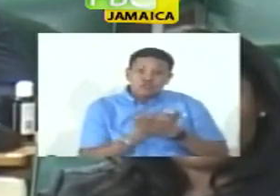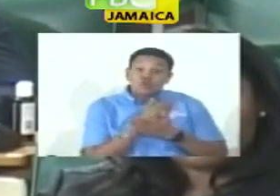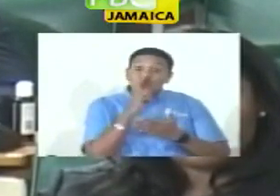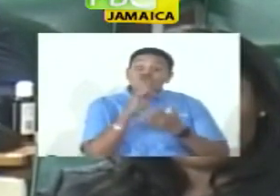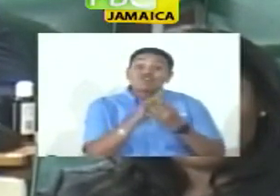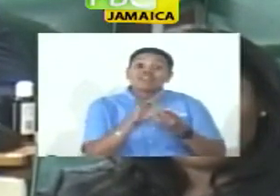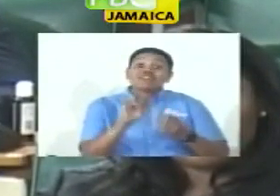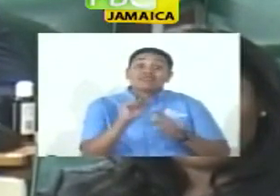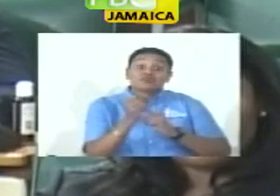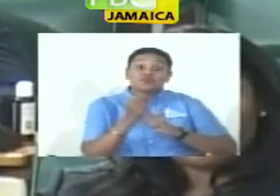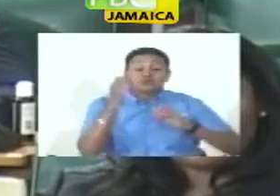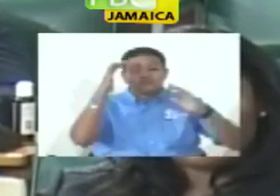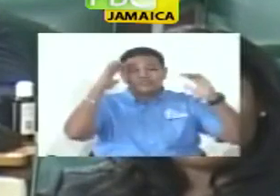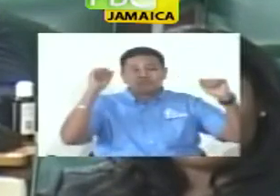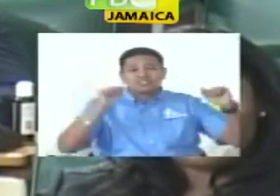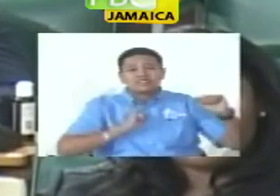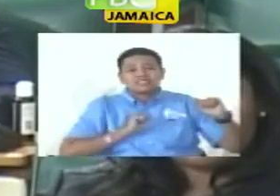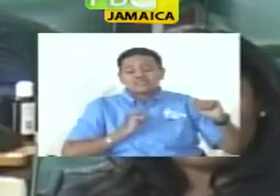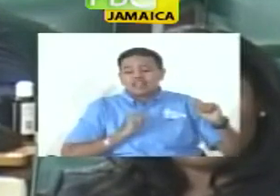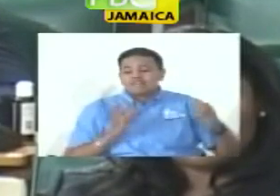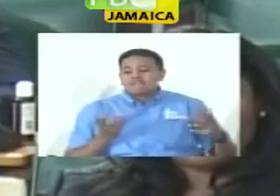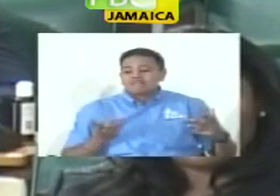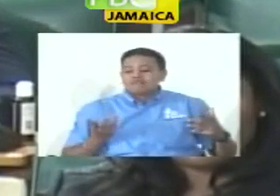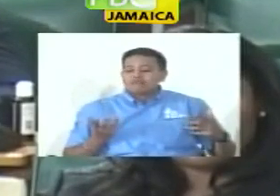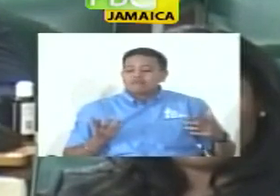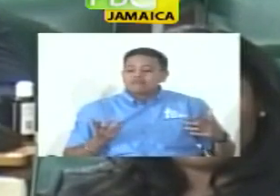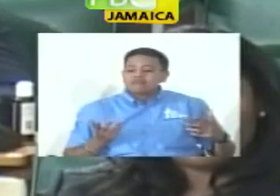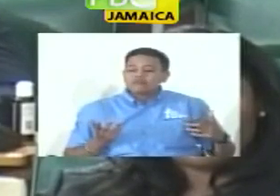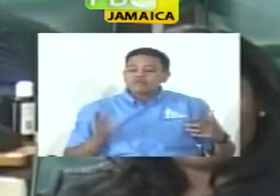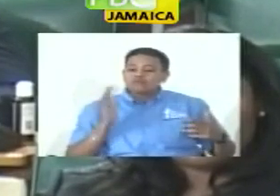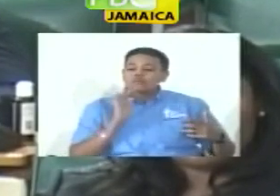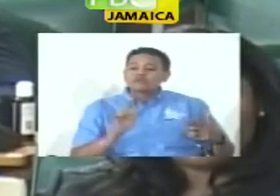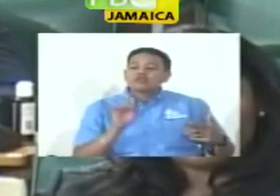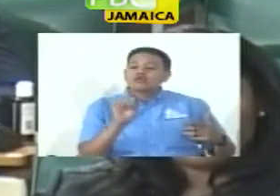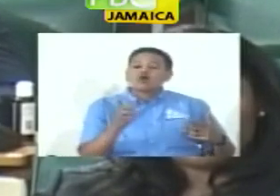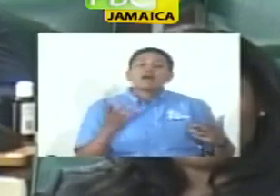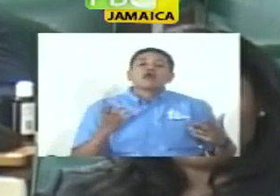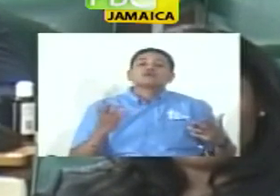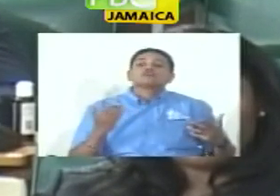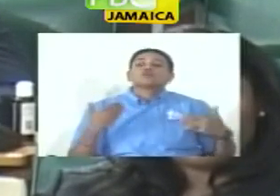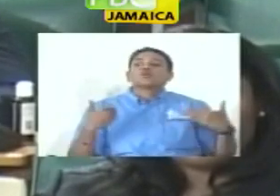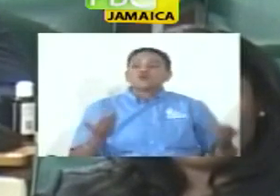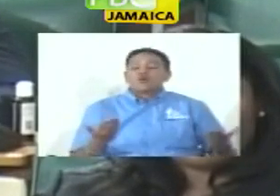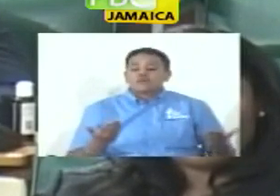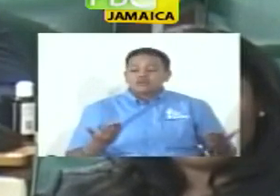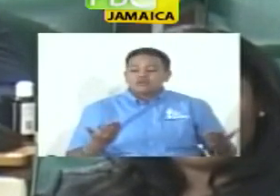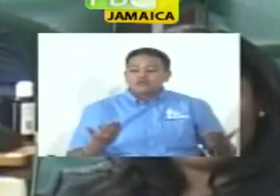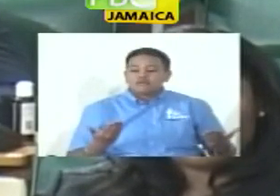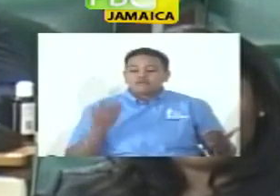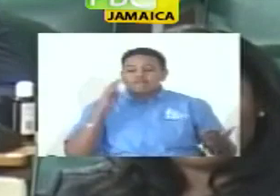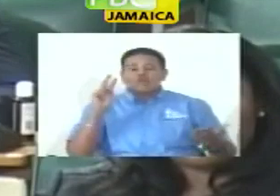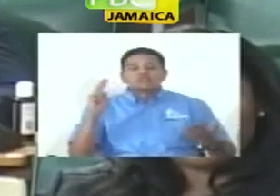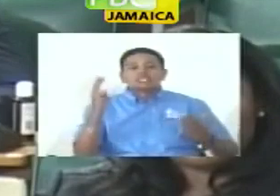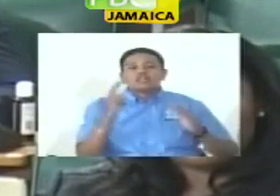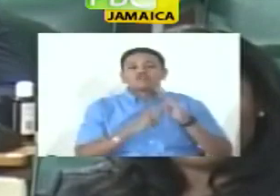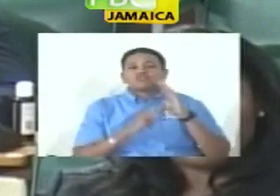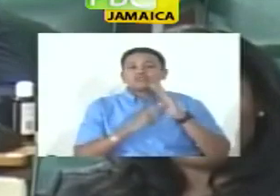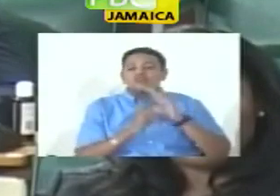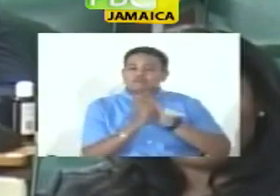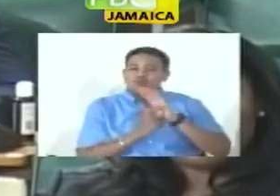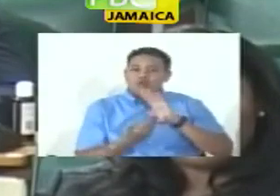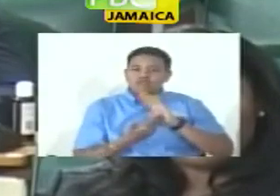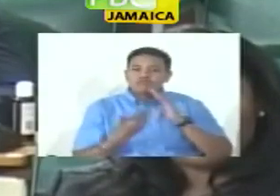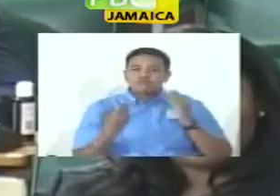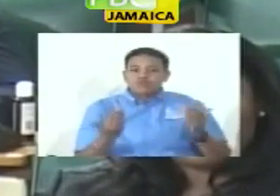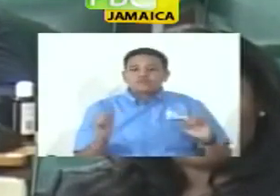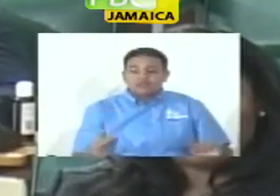Mr. President, I would ask for second reading of the bill. Thank